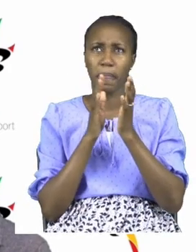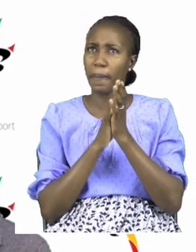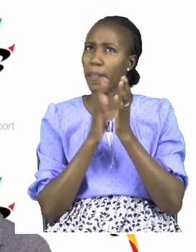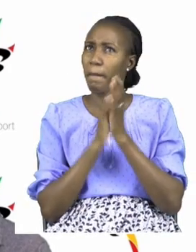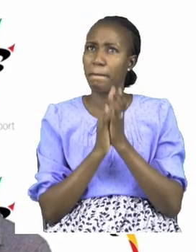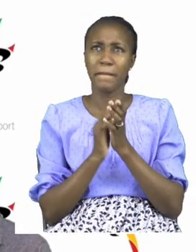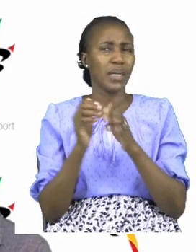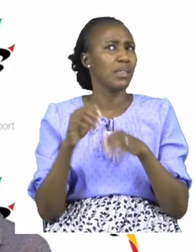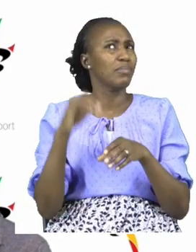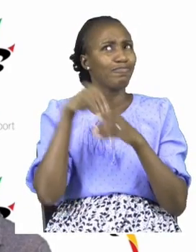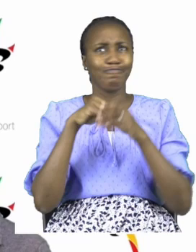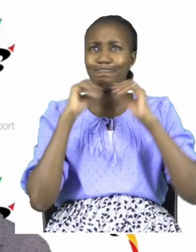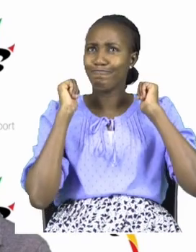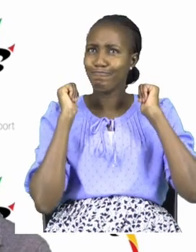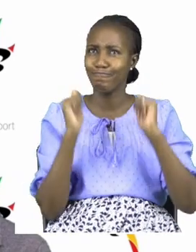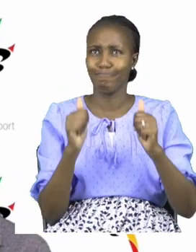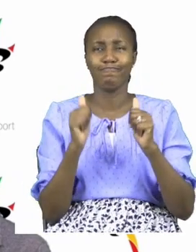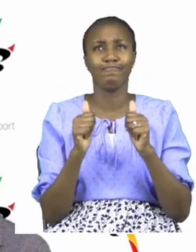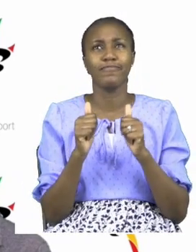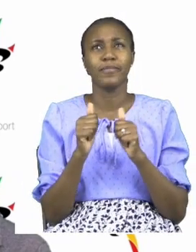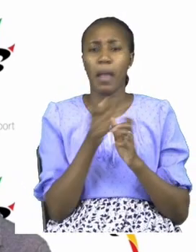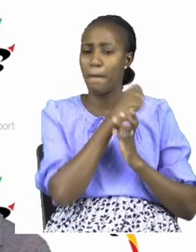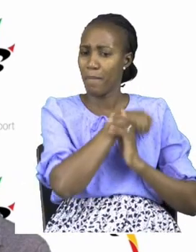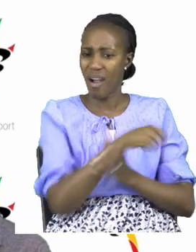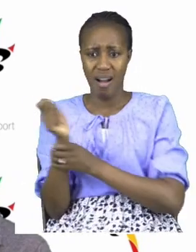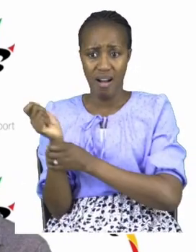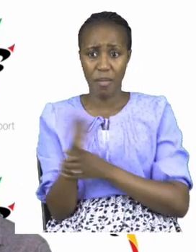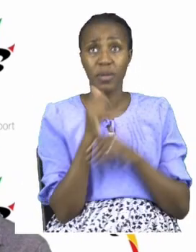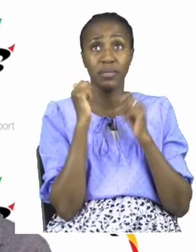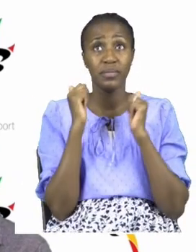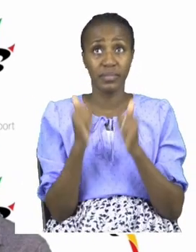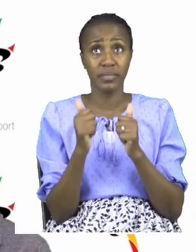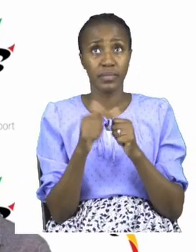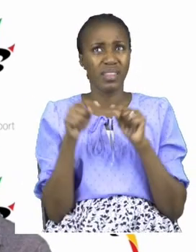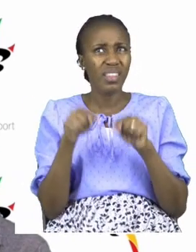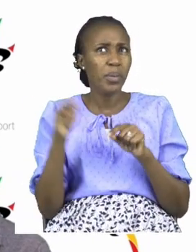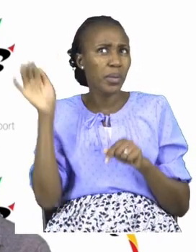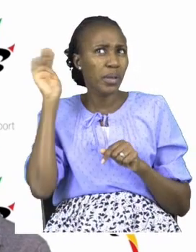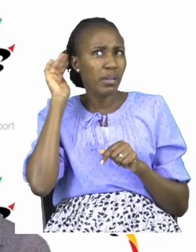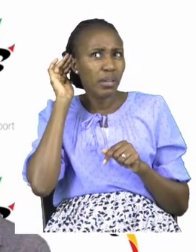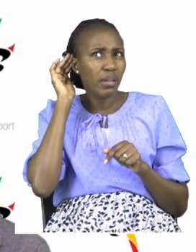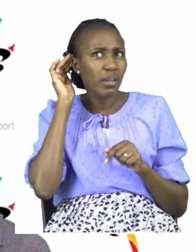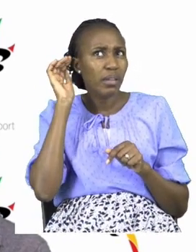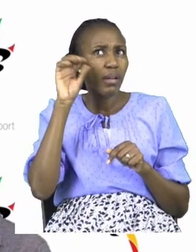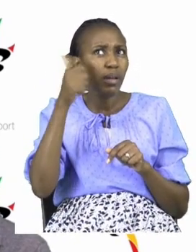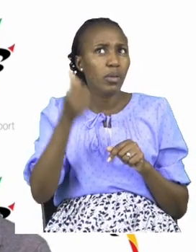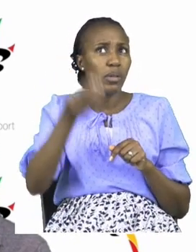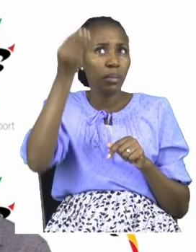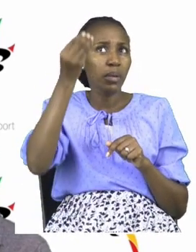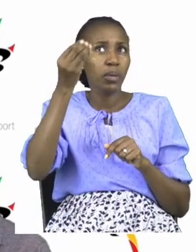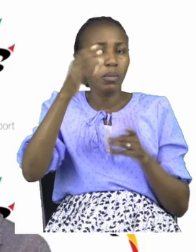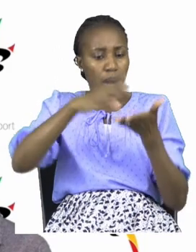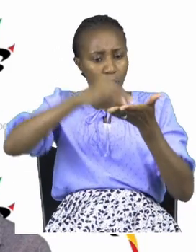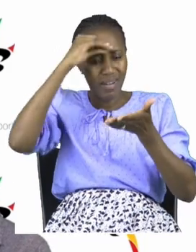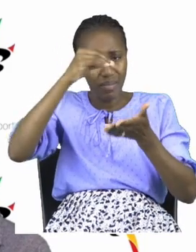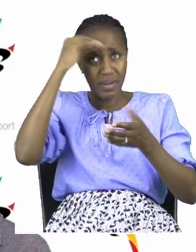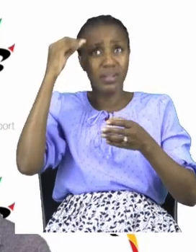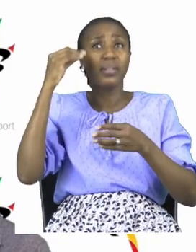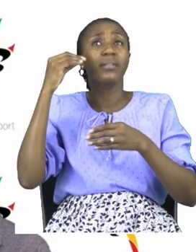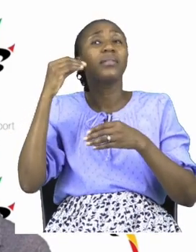They basically played very, very well. I understand that Cody now is studying in the US,